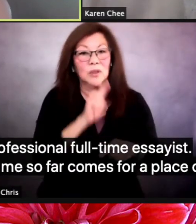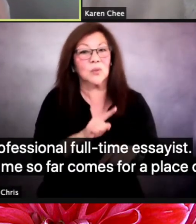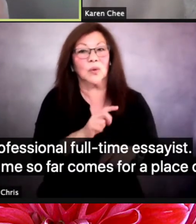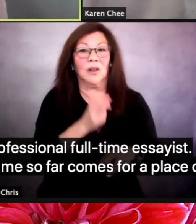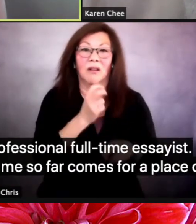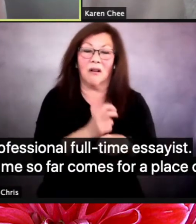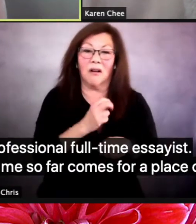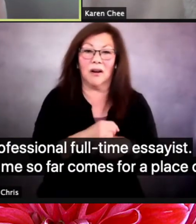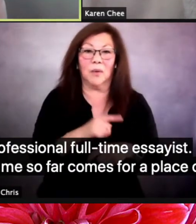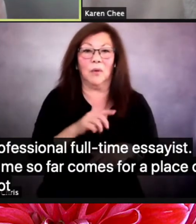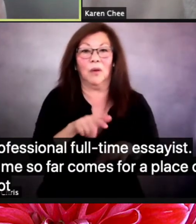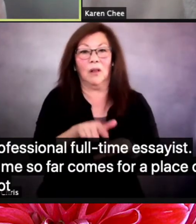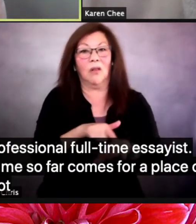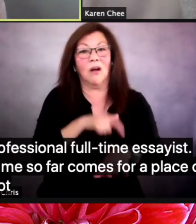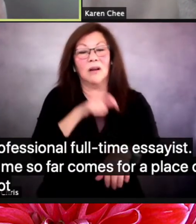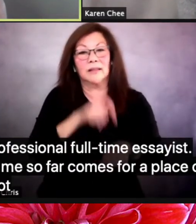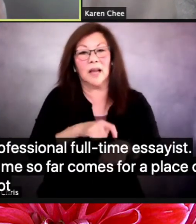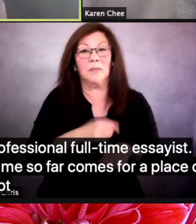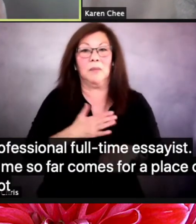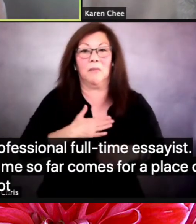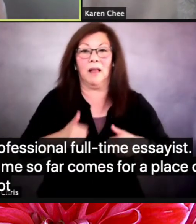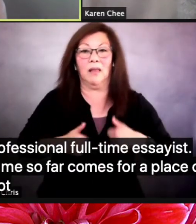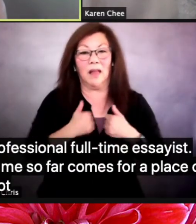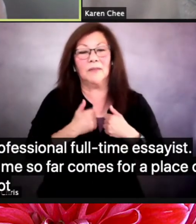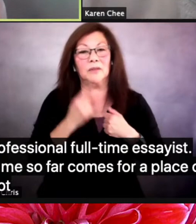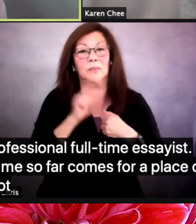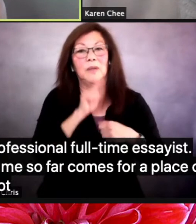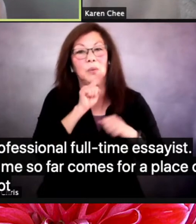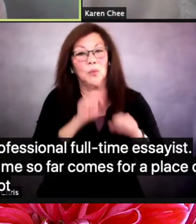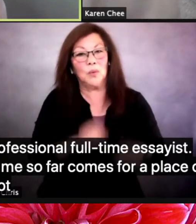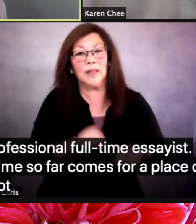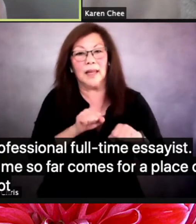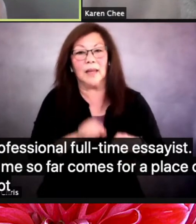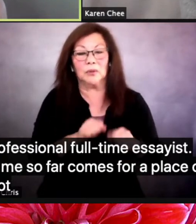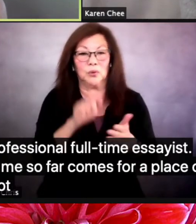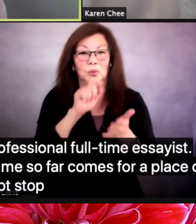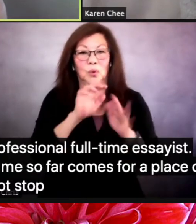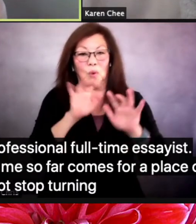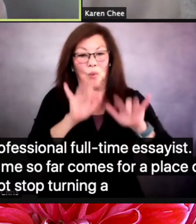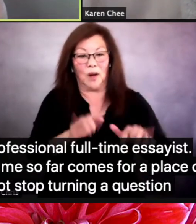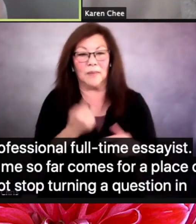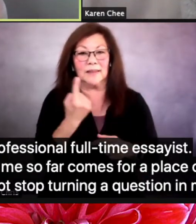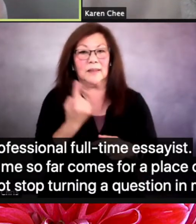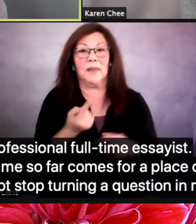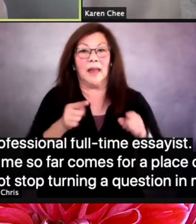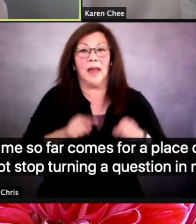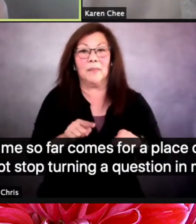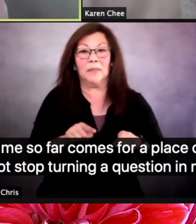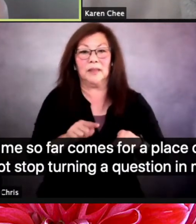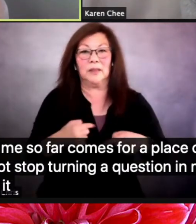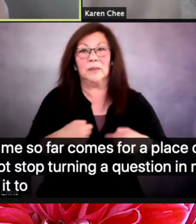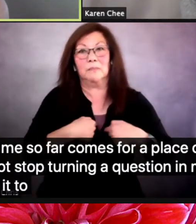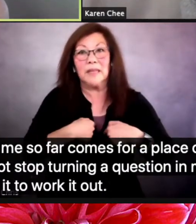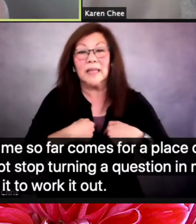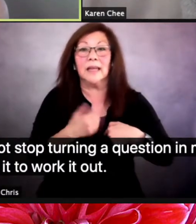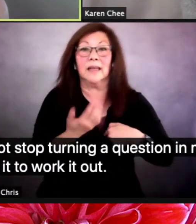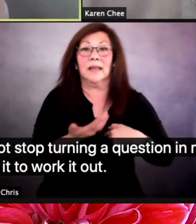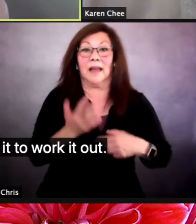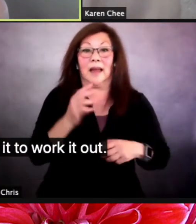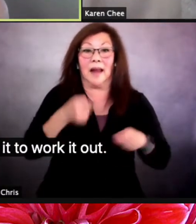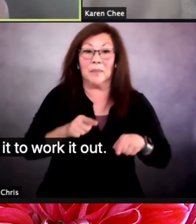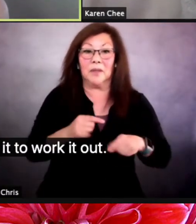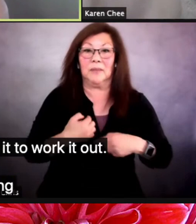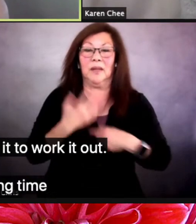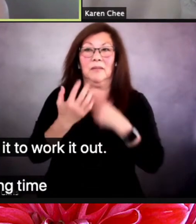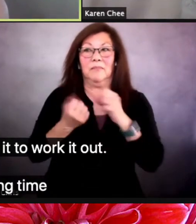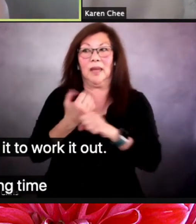me a really long time in my life, I think, to be able to write about something that happened to me like many, many years. I'm sorry, that's